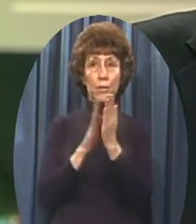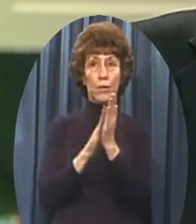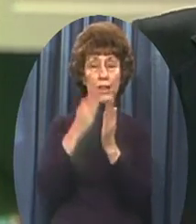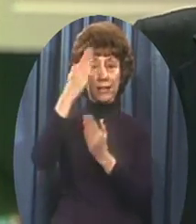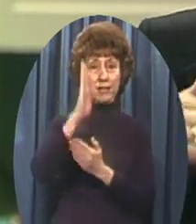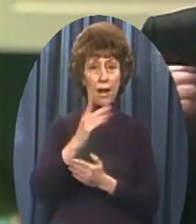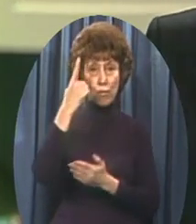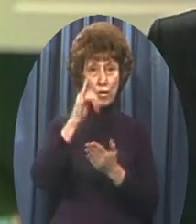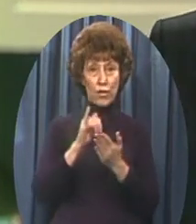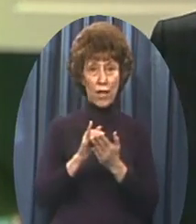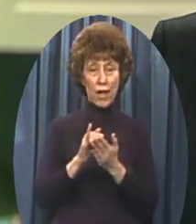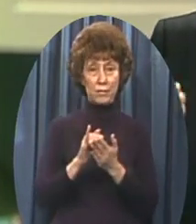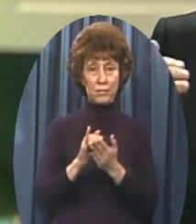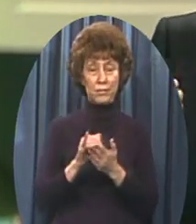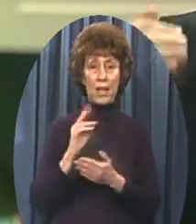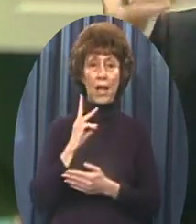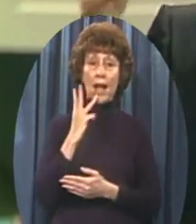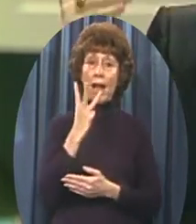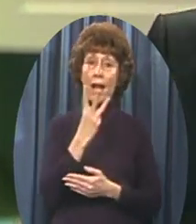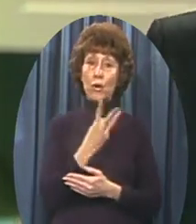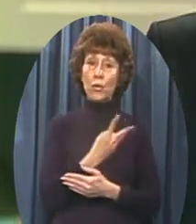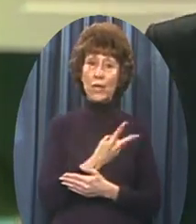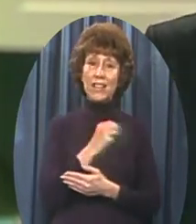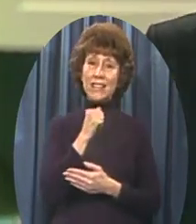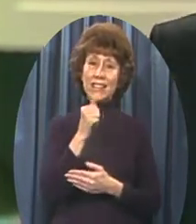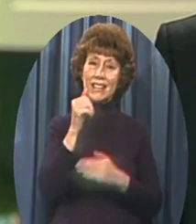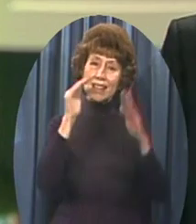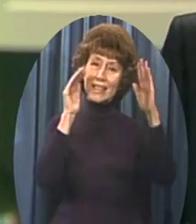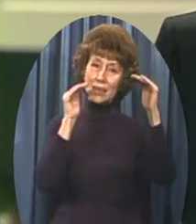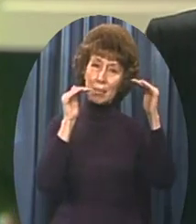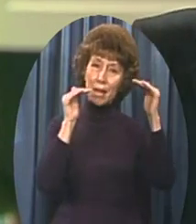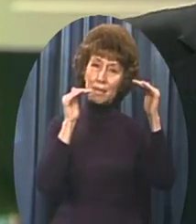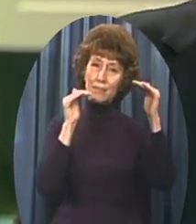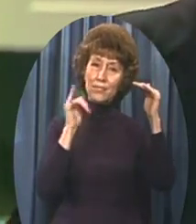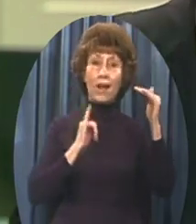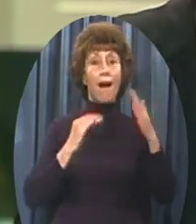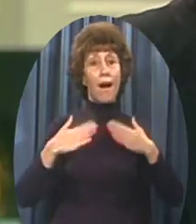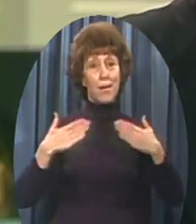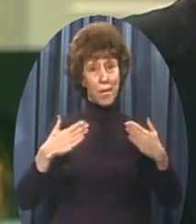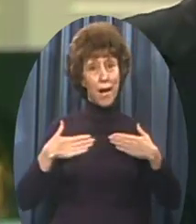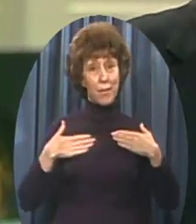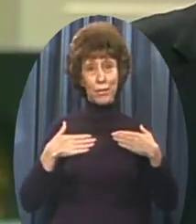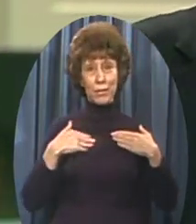not anticipate, I'm glad we didn't, because we probably wouldn't have tried it. We did not anticipate